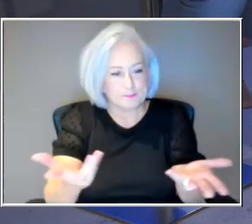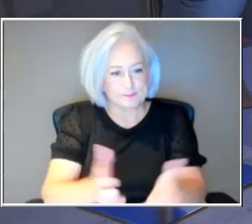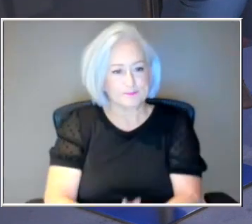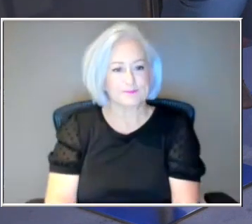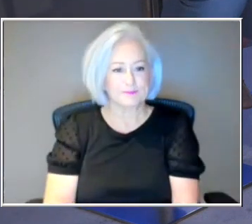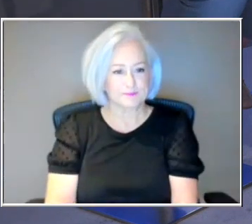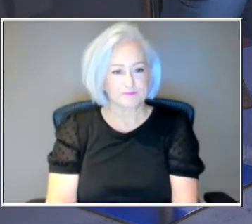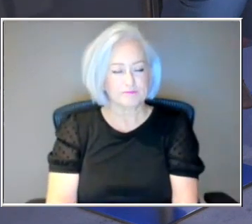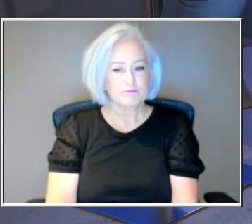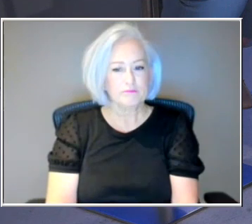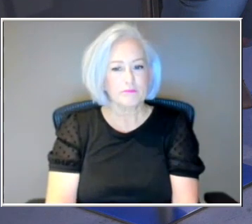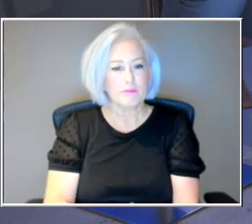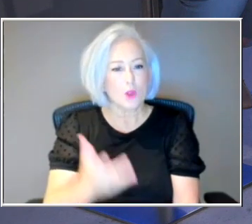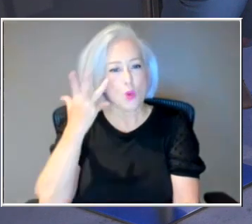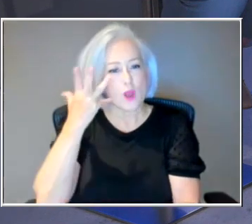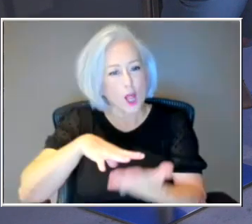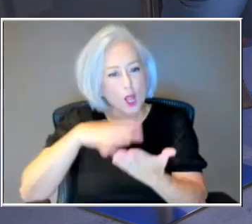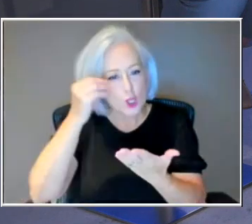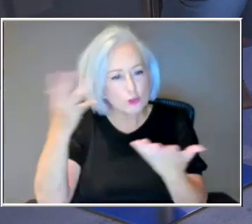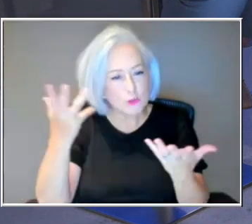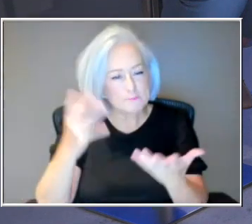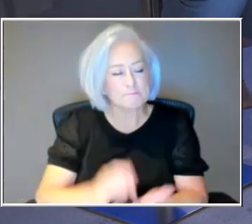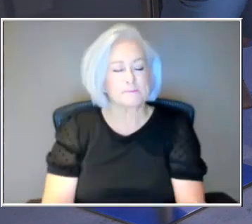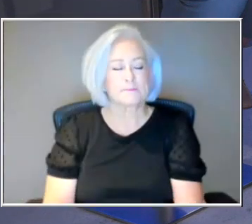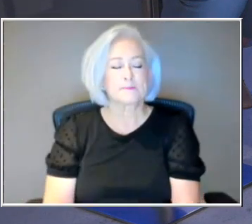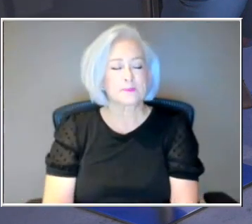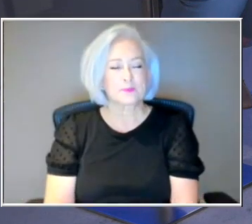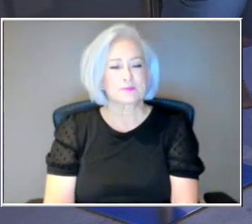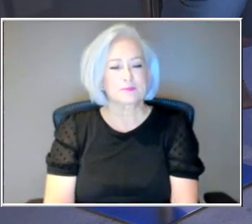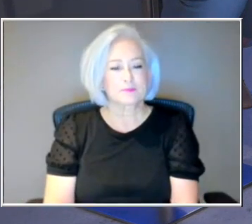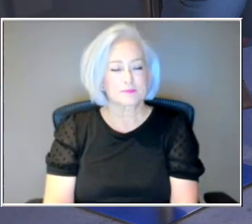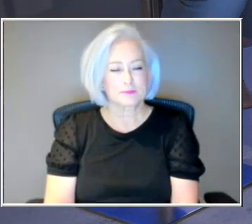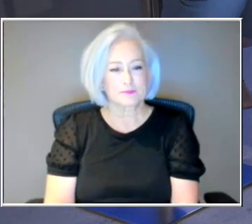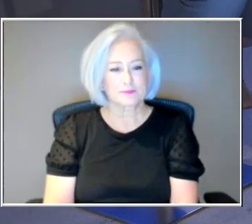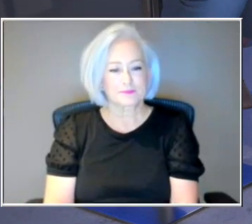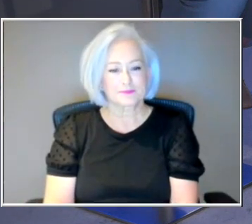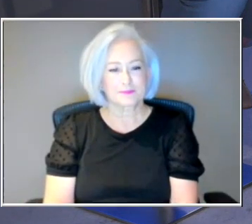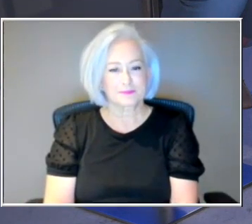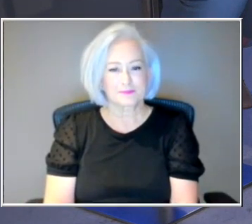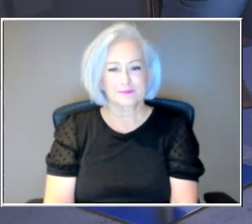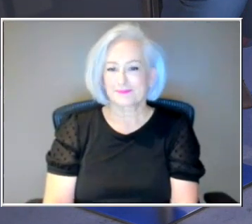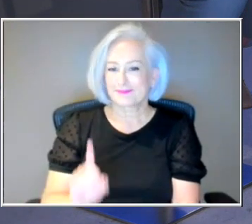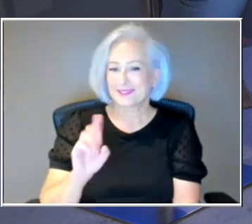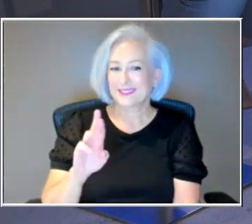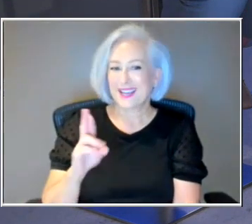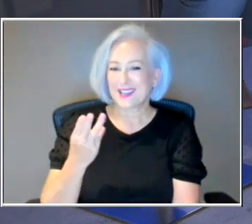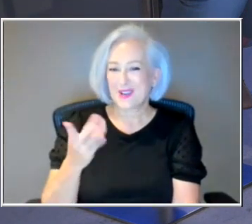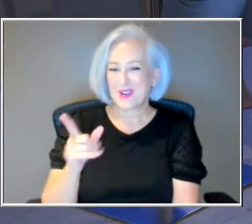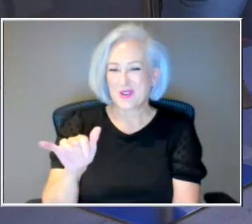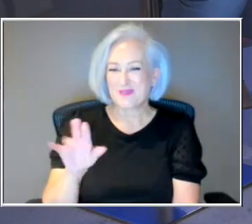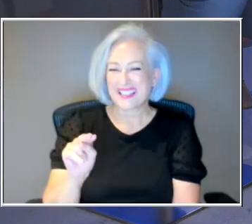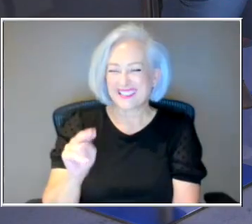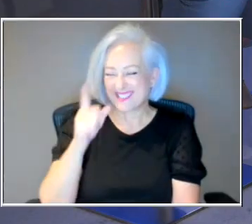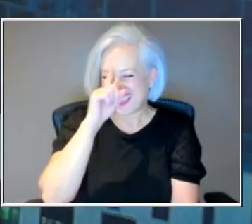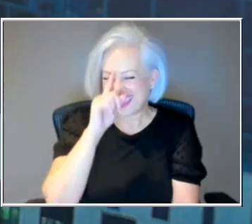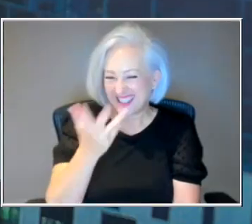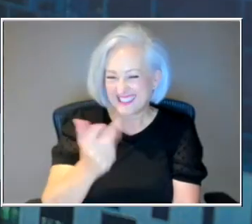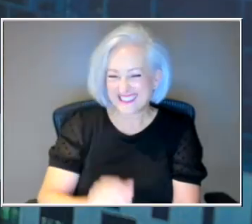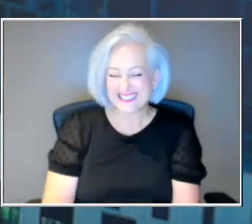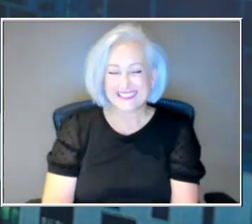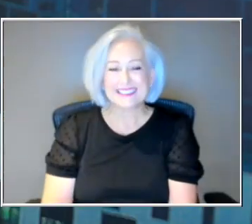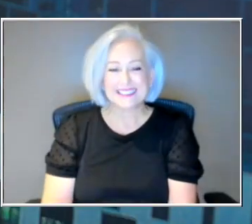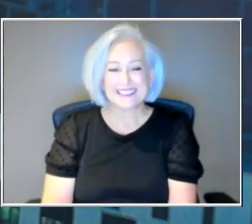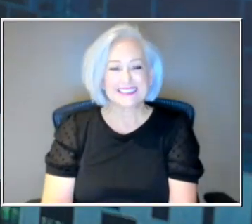could learn from this? I don't. Dr. Herman, jump in. What you think? We